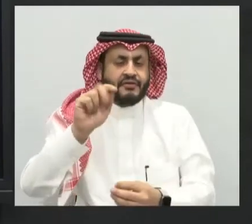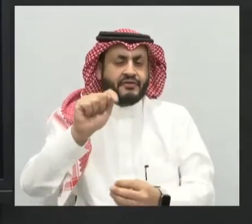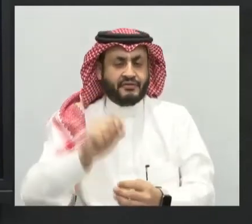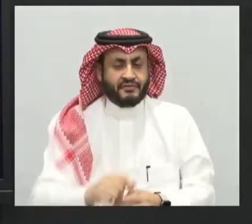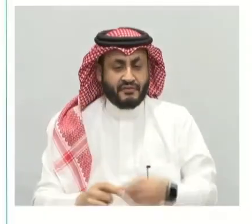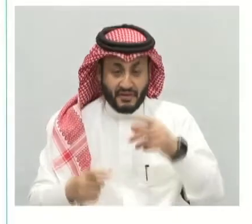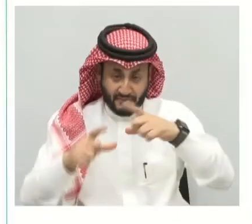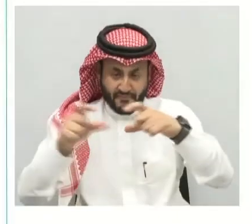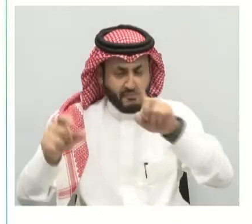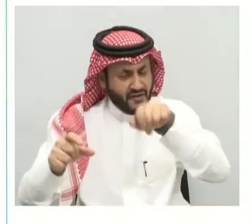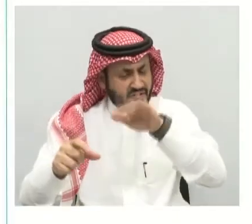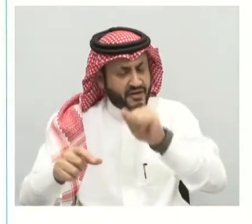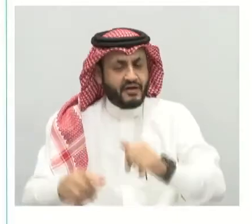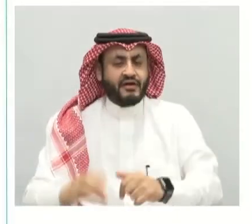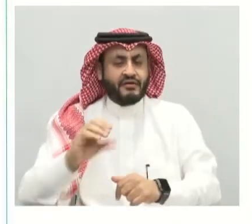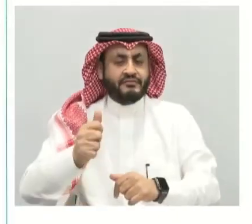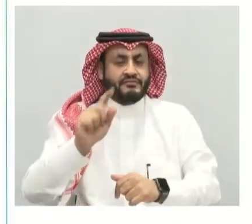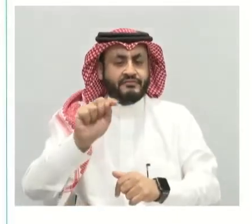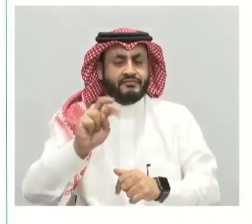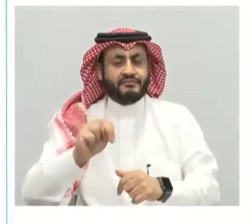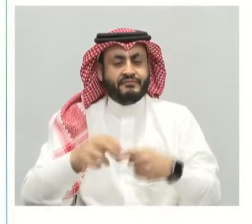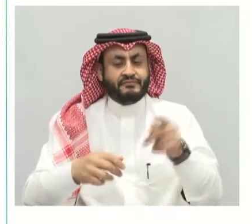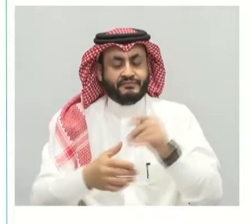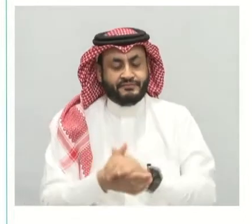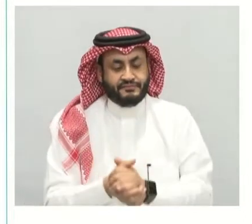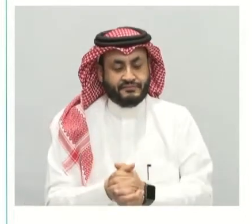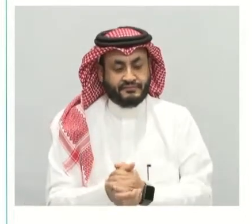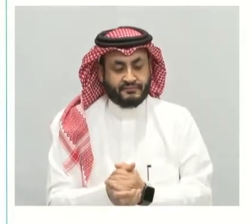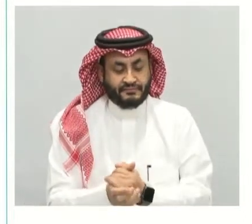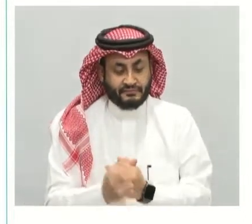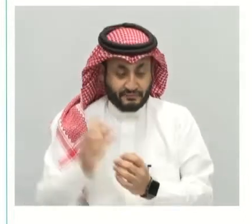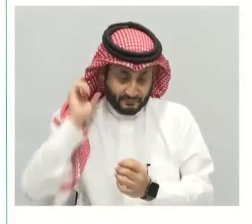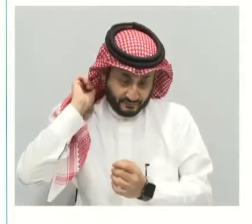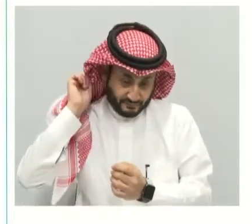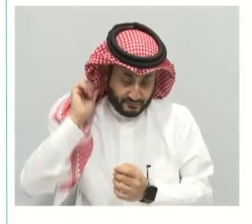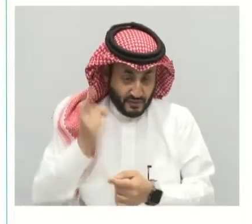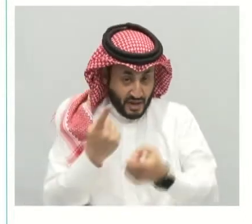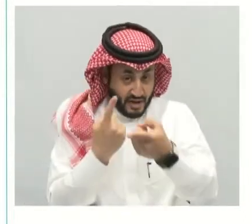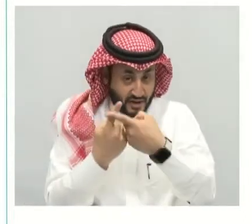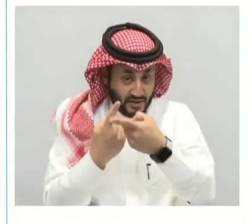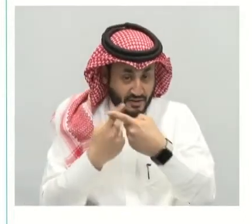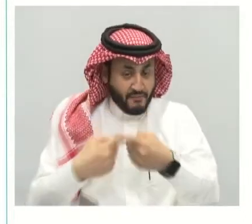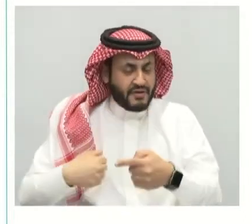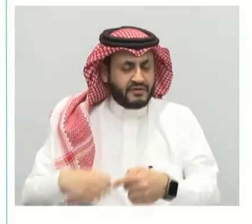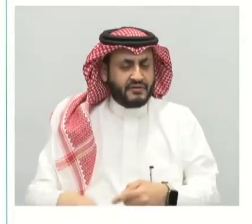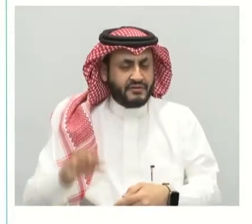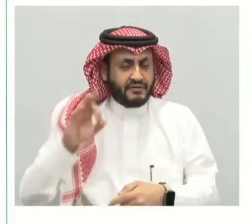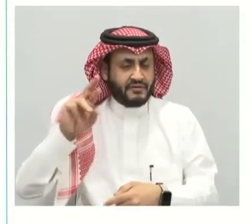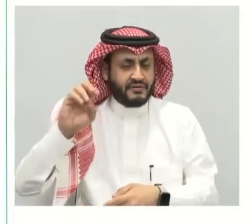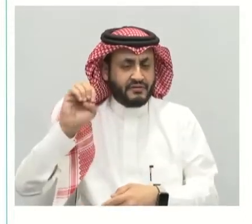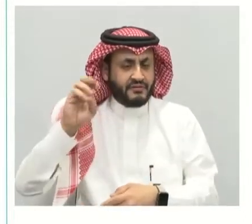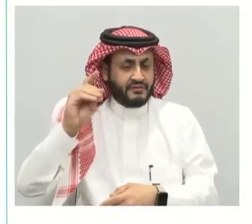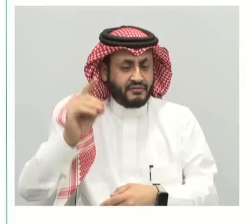For example, can Fred, and we agree that we're going to use only one character name, which is Fred. Can Fred